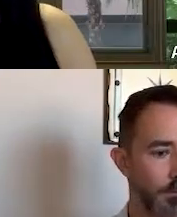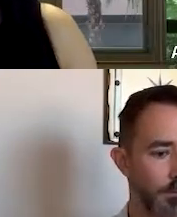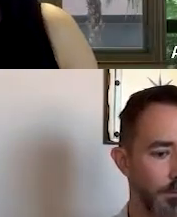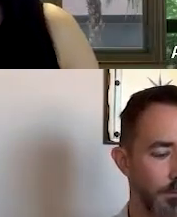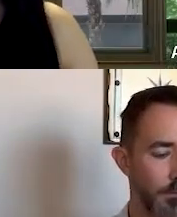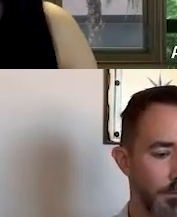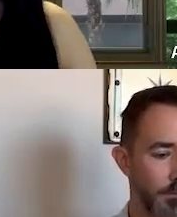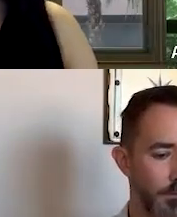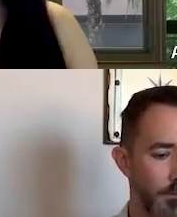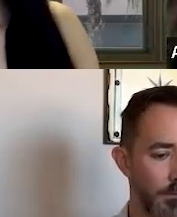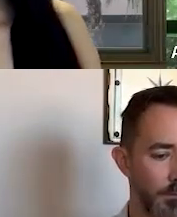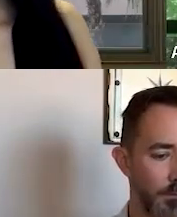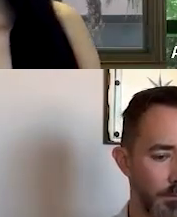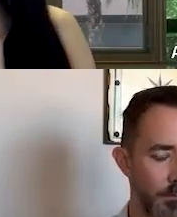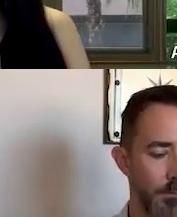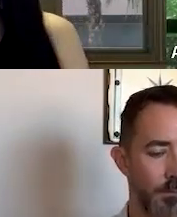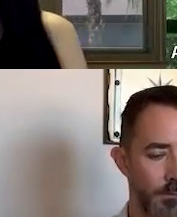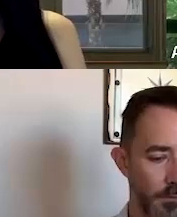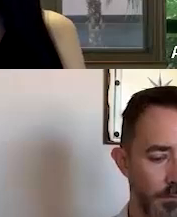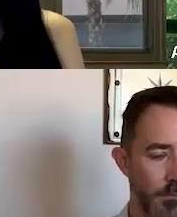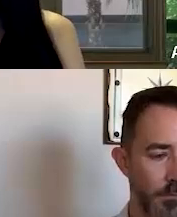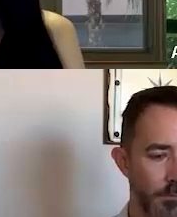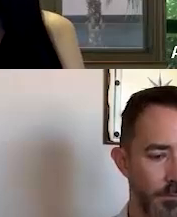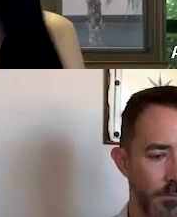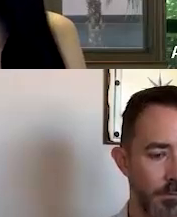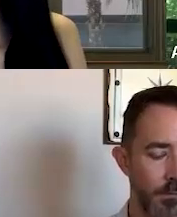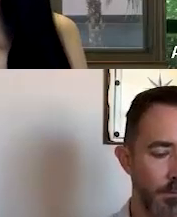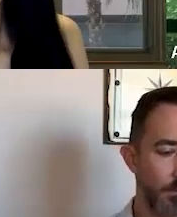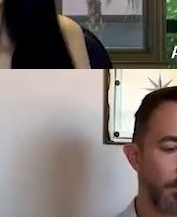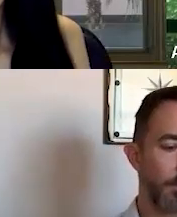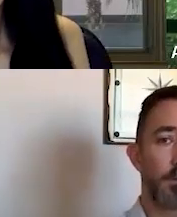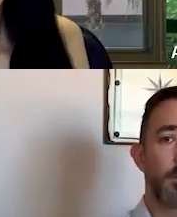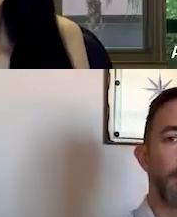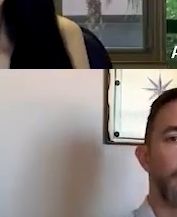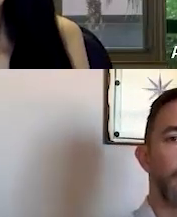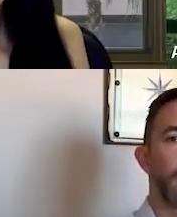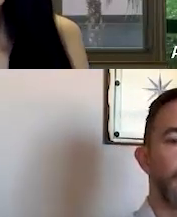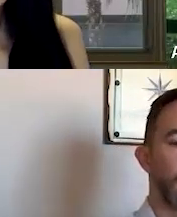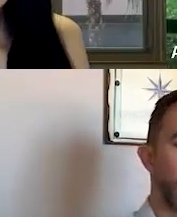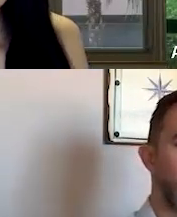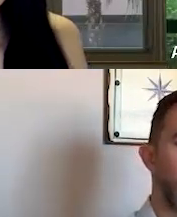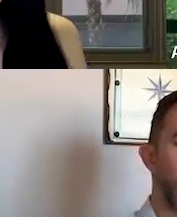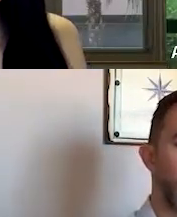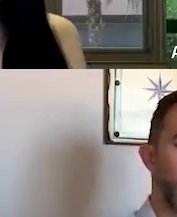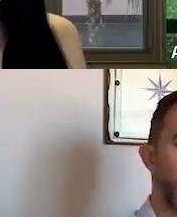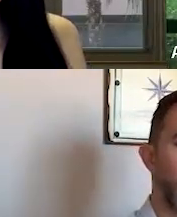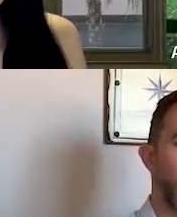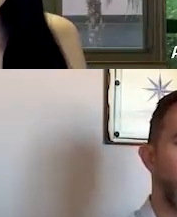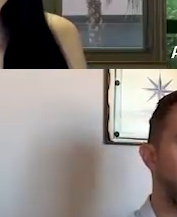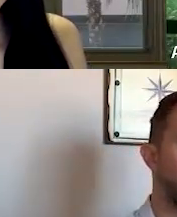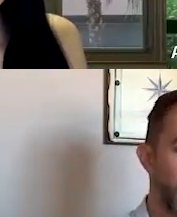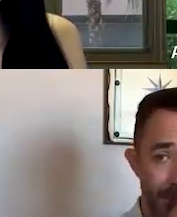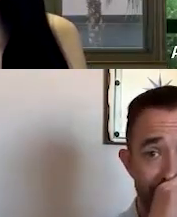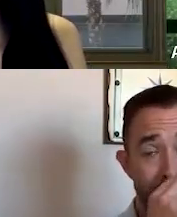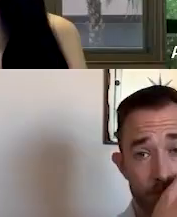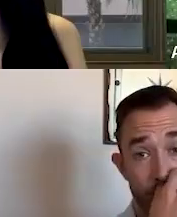sure, can give their sort of perspectives from their areas. But for me, I think